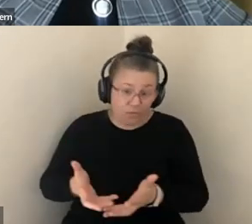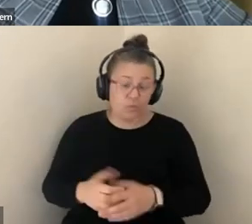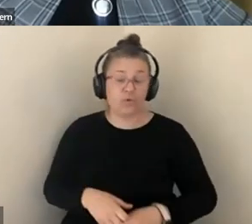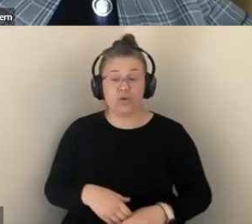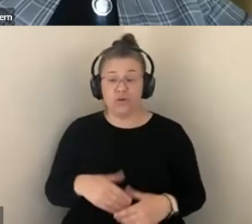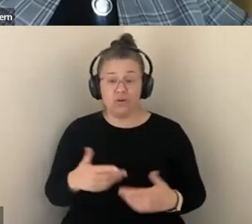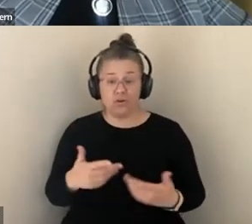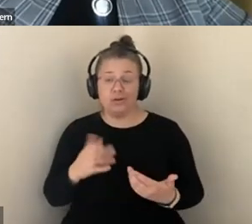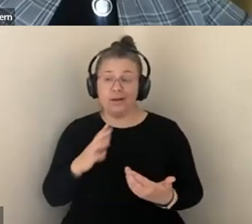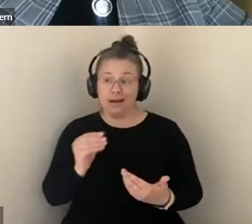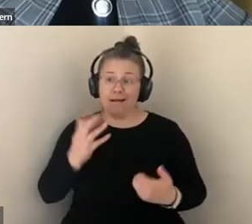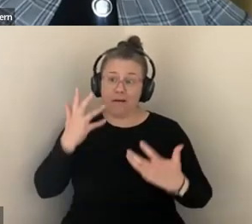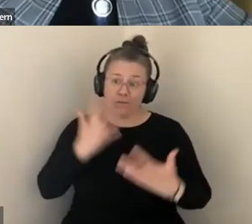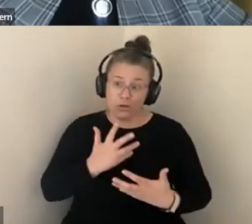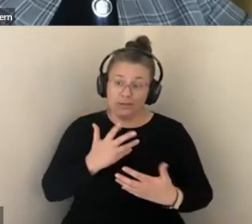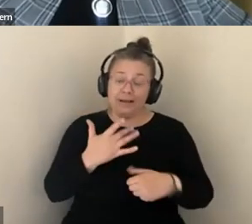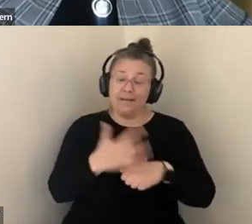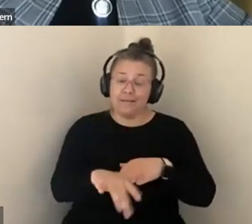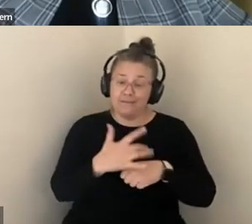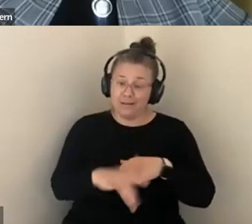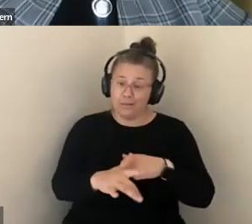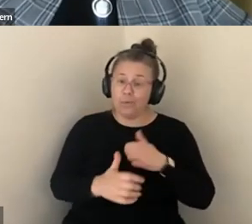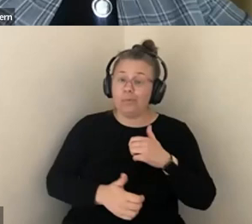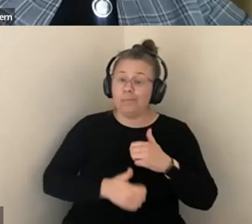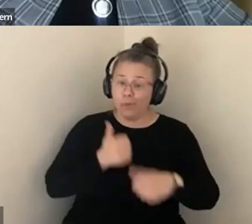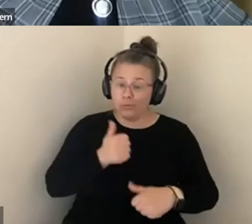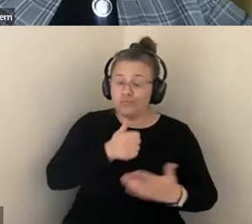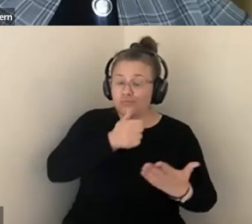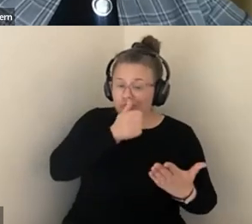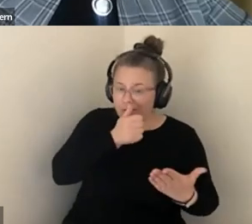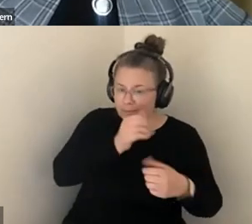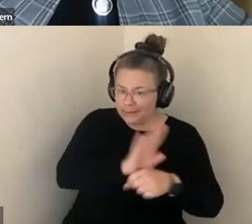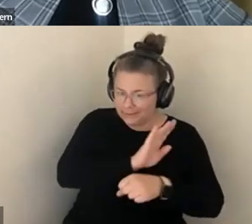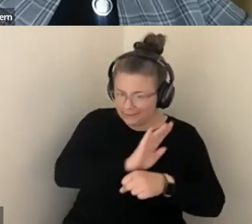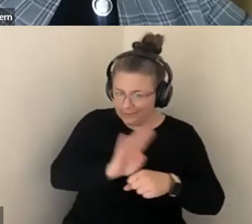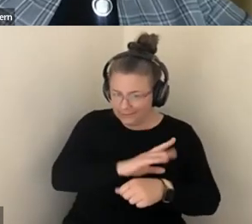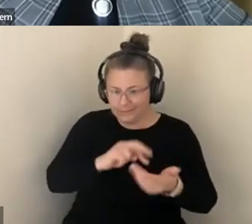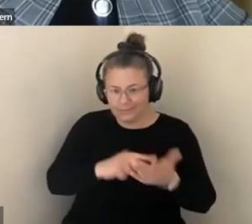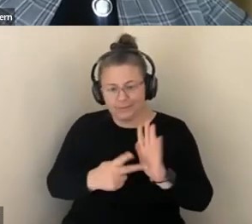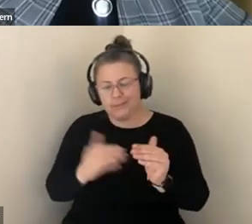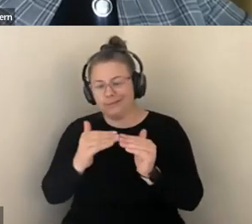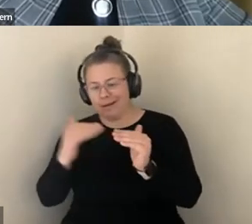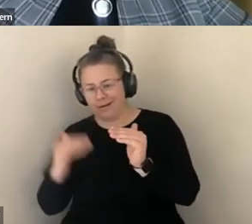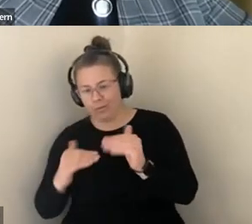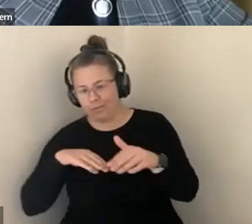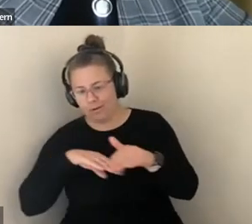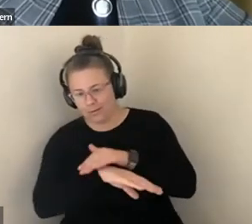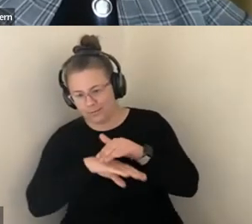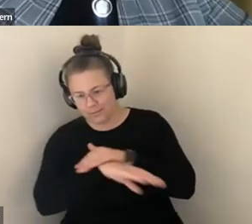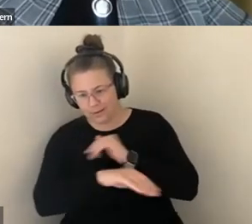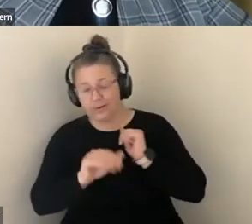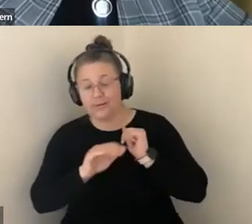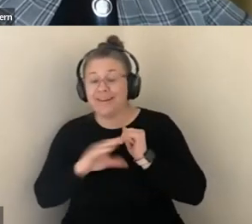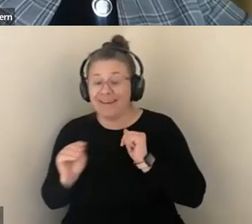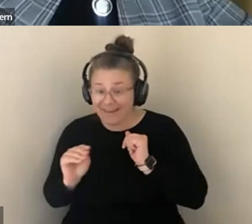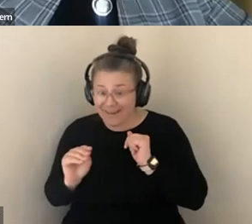to this information. And then it is also implemented in countries that have various types of abortion legislation,